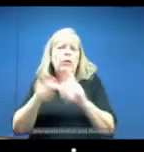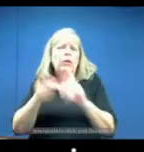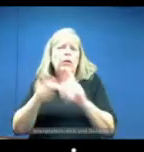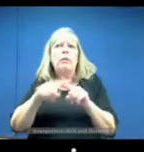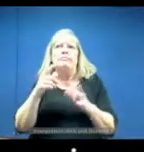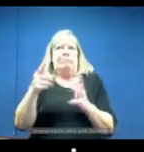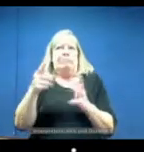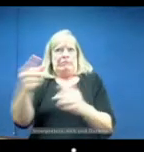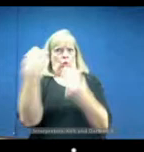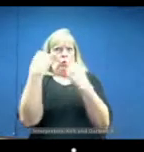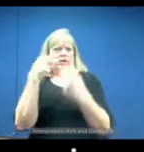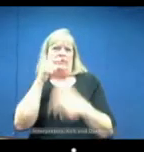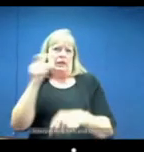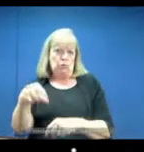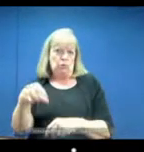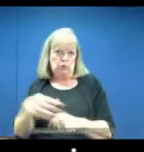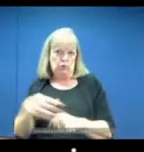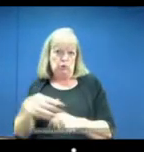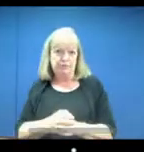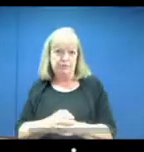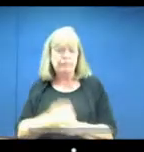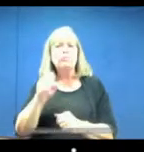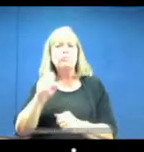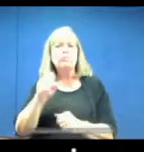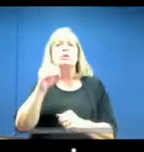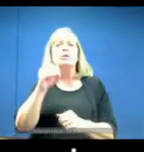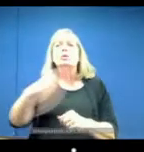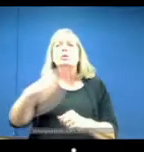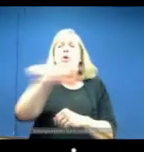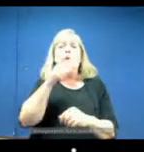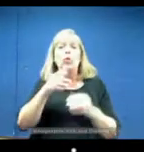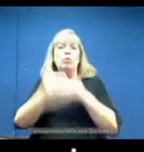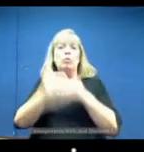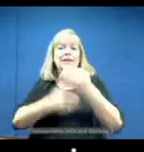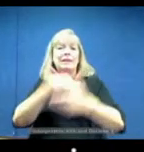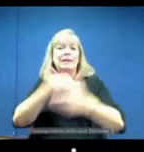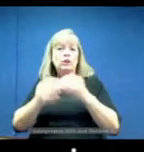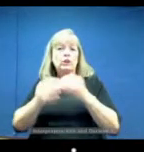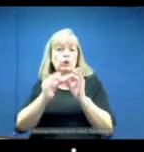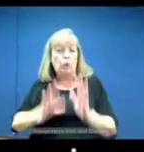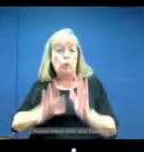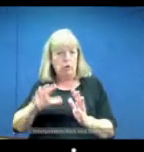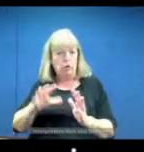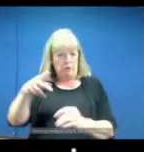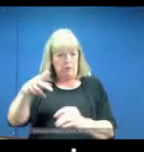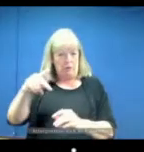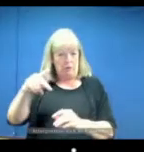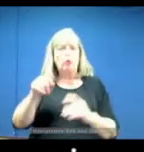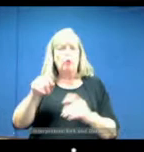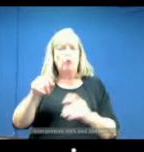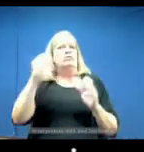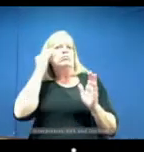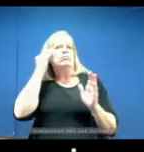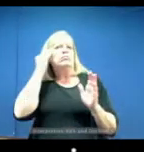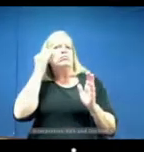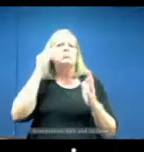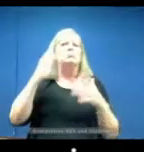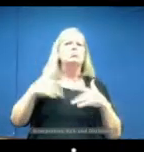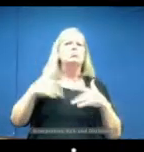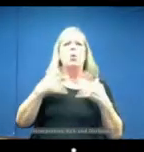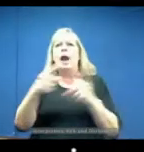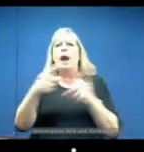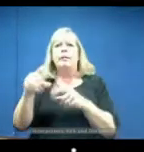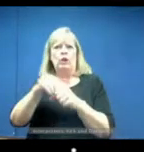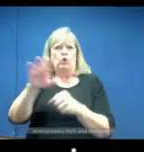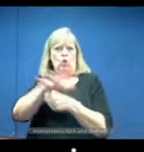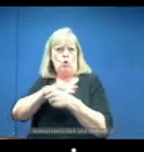So as a proceedings interpreter, you're a good resource for knowledge about what's in the local community. You may